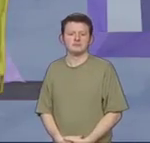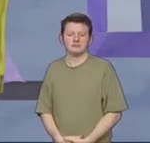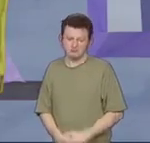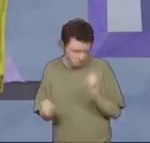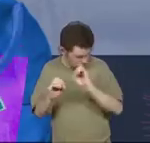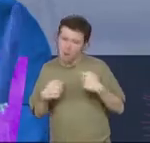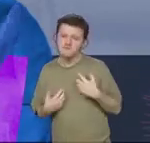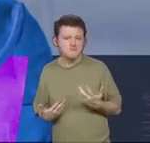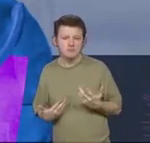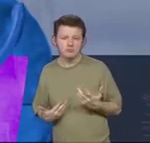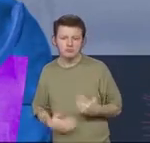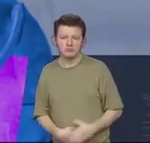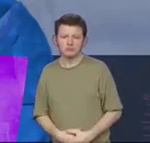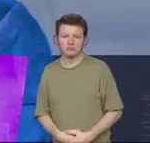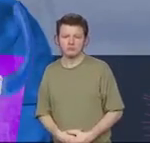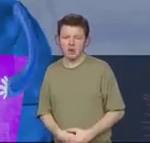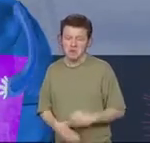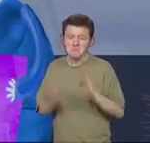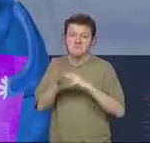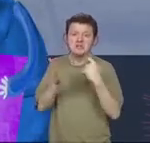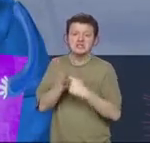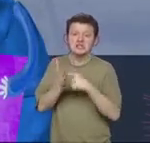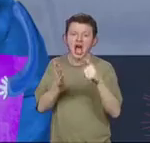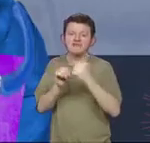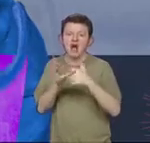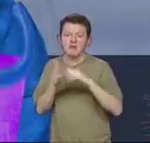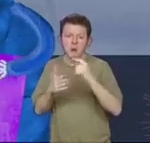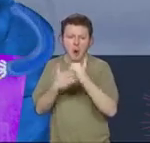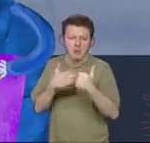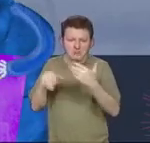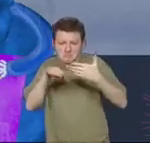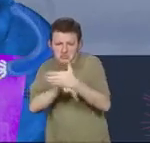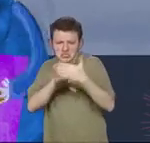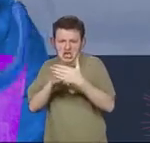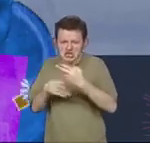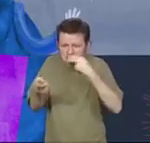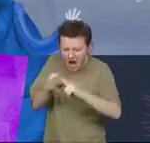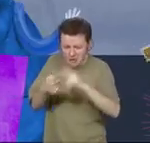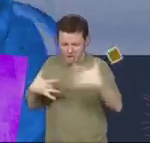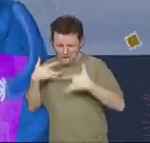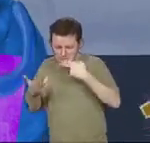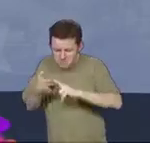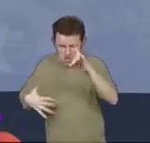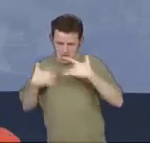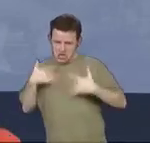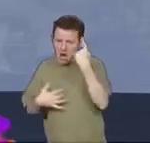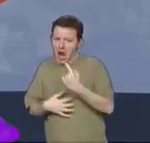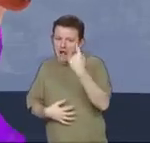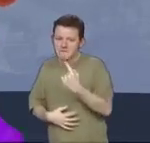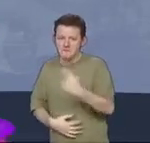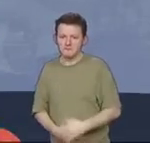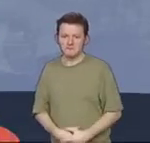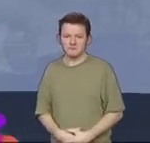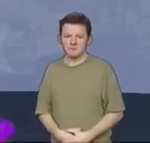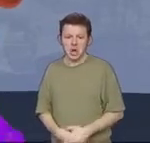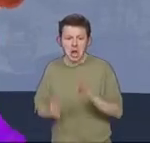No. Old Mr. Grumble was always too busy sorting out his stamps to be interested in anything else. But